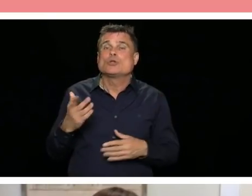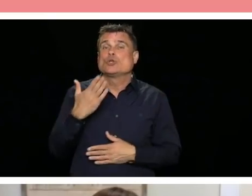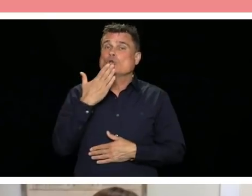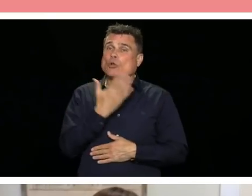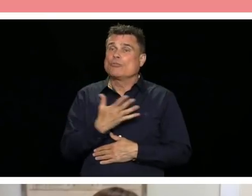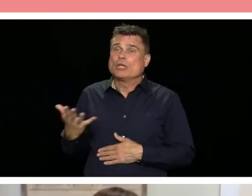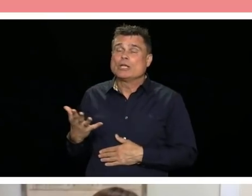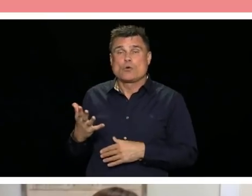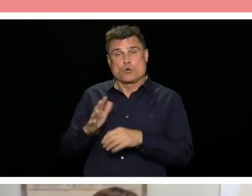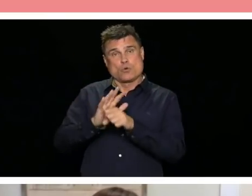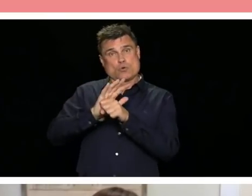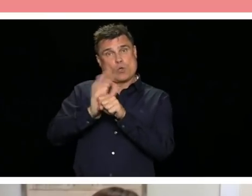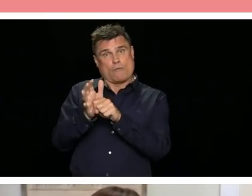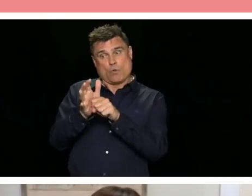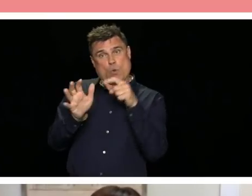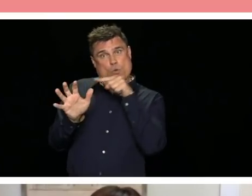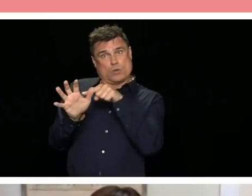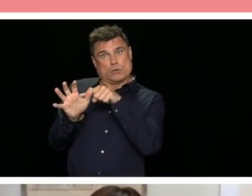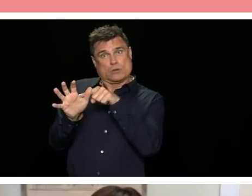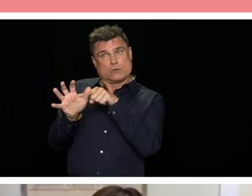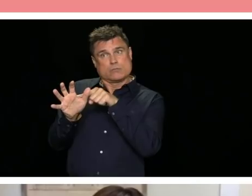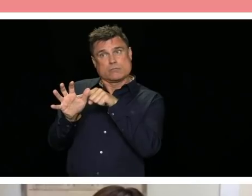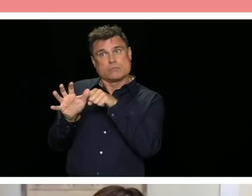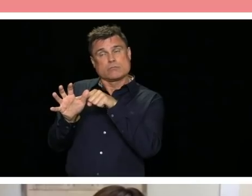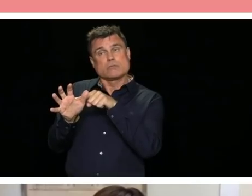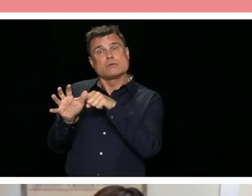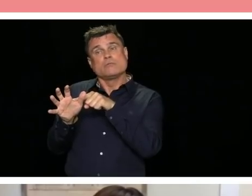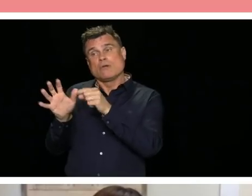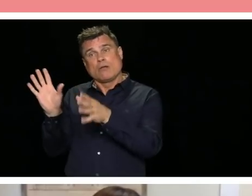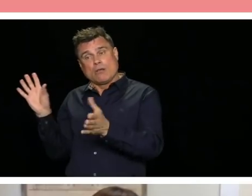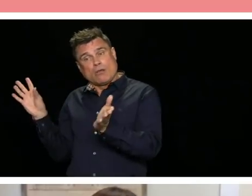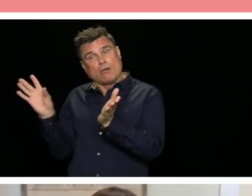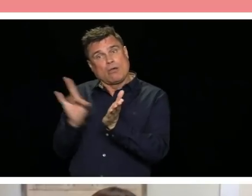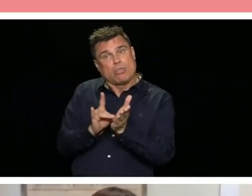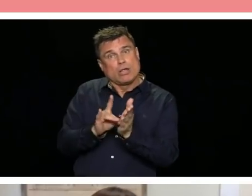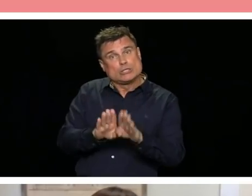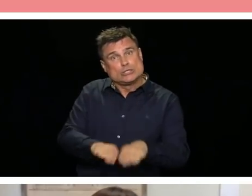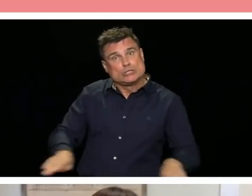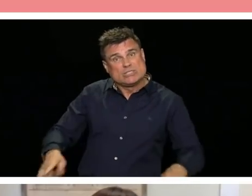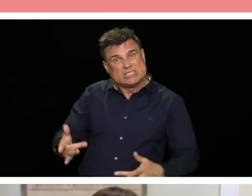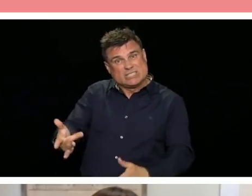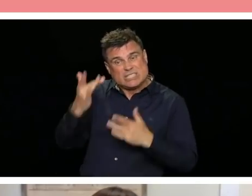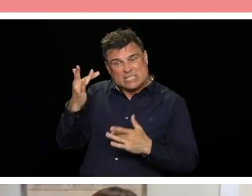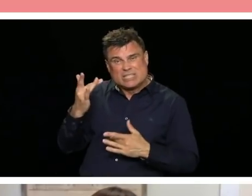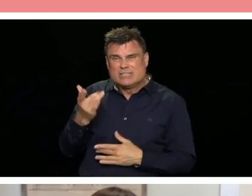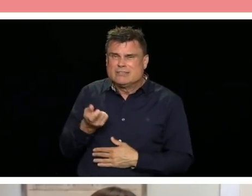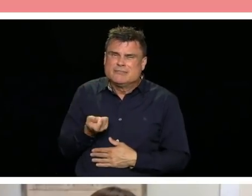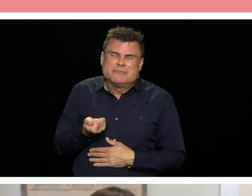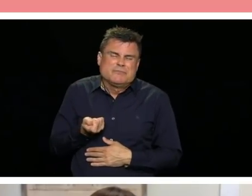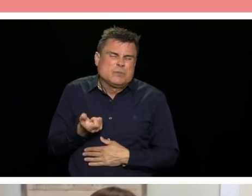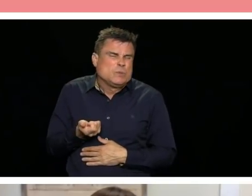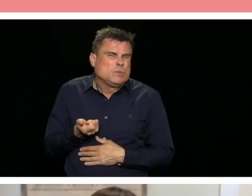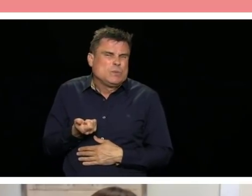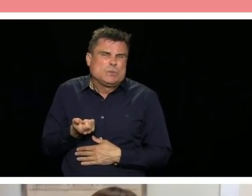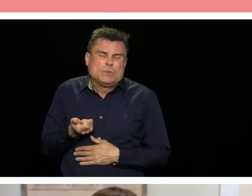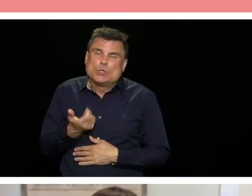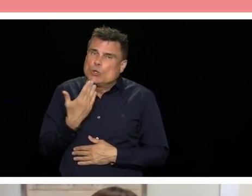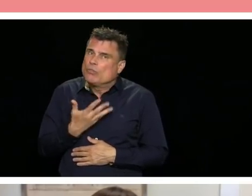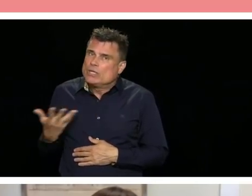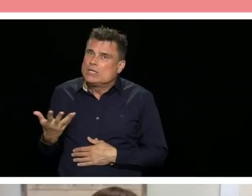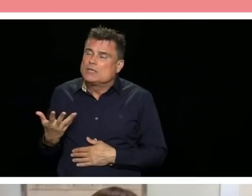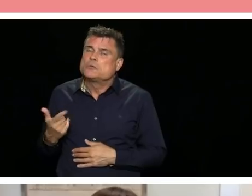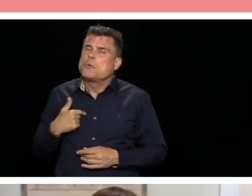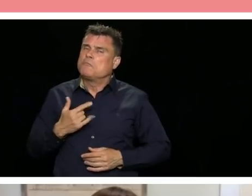is not significant in that setting. But we think that's a way of helping small children understand some of the things that they've